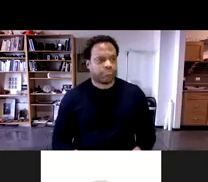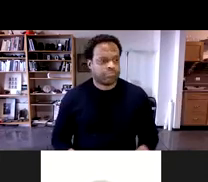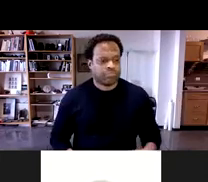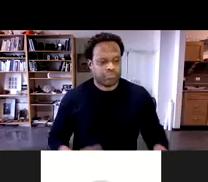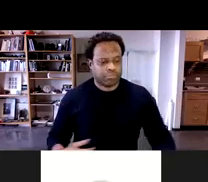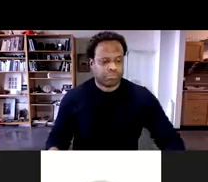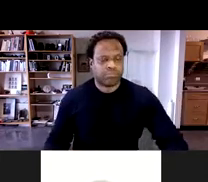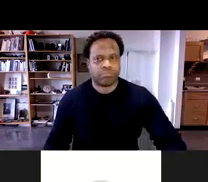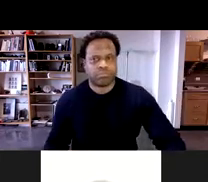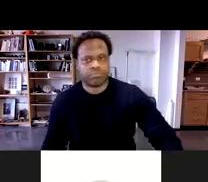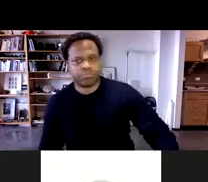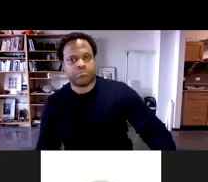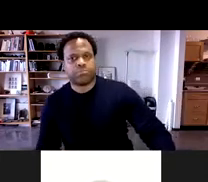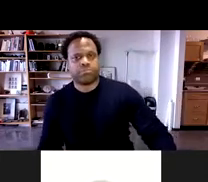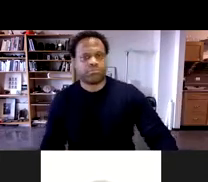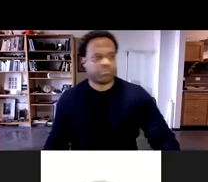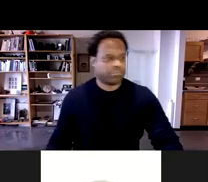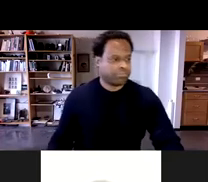shot in your left hand so it's not sore.